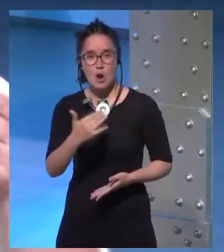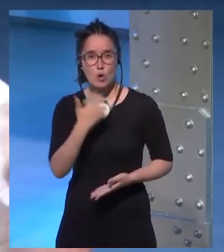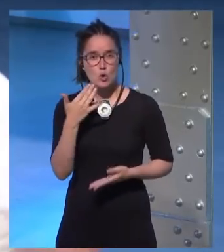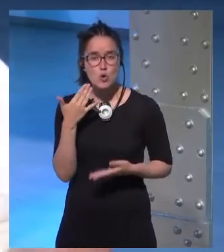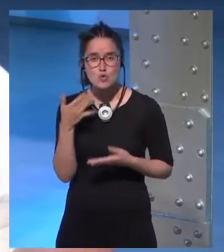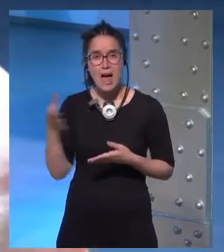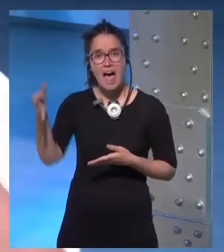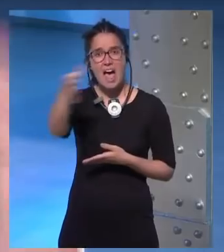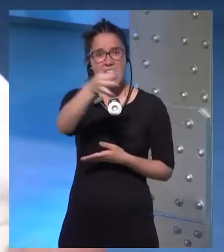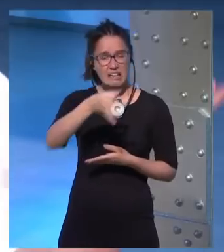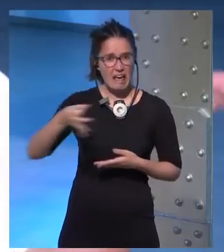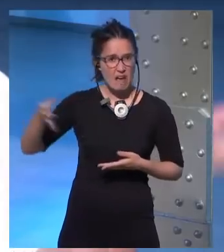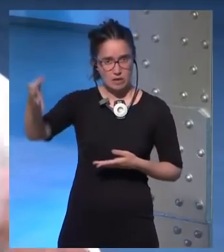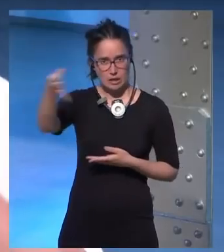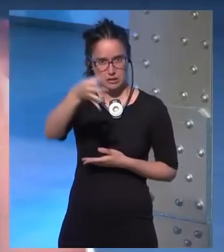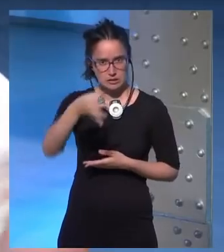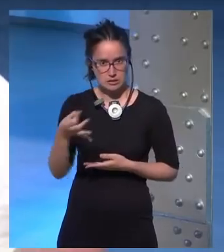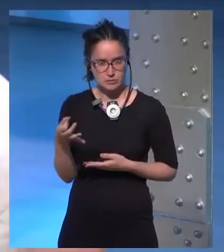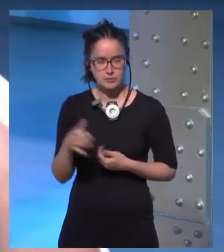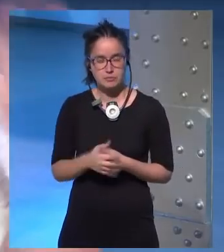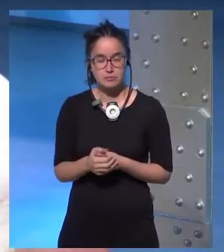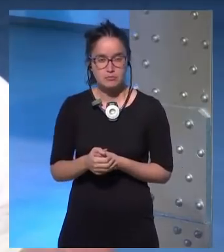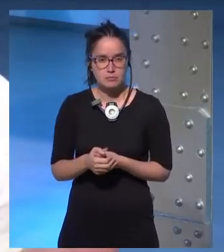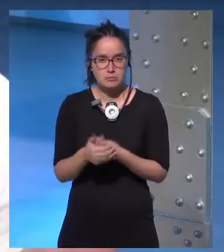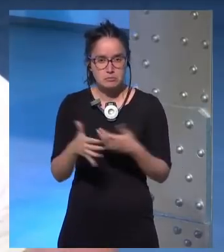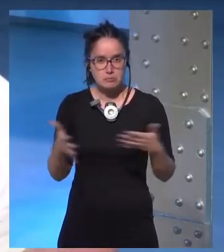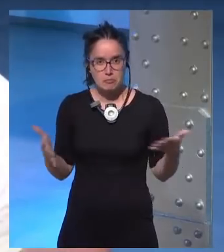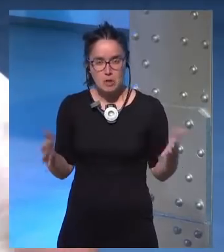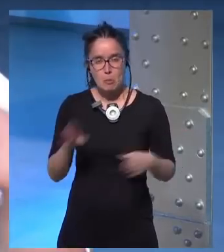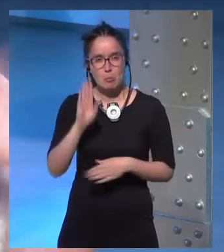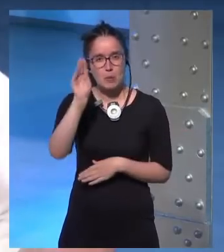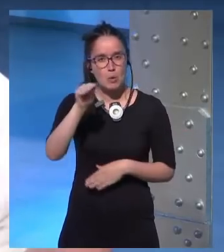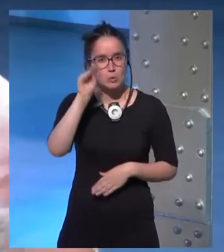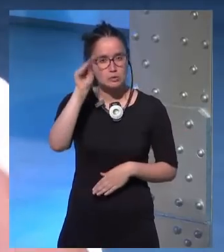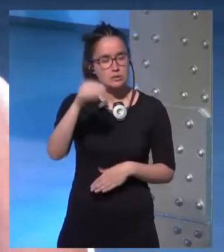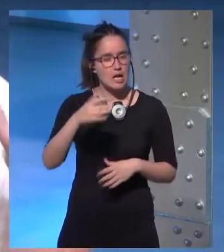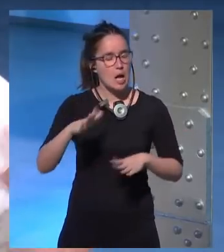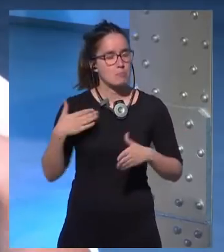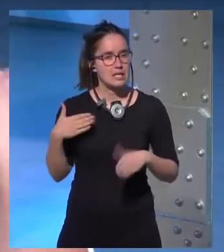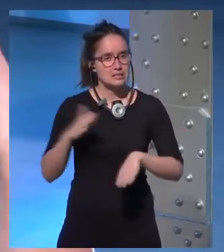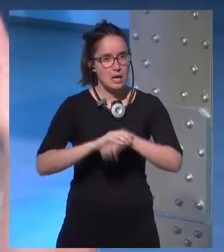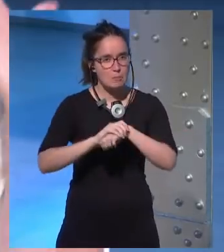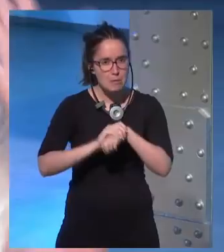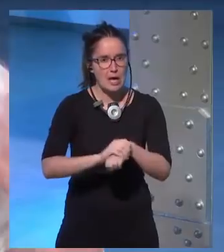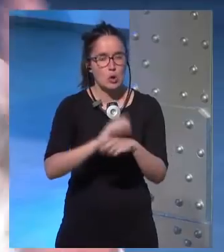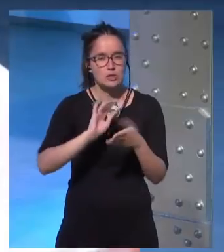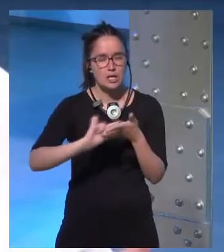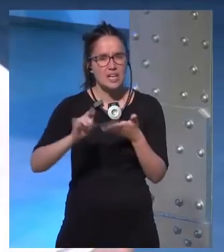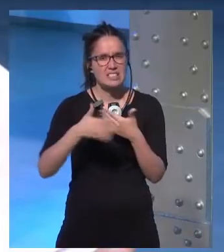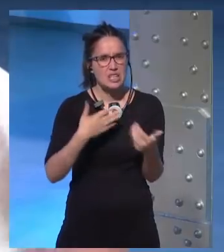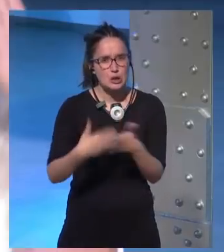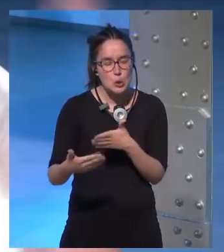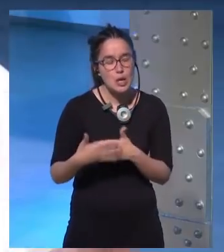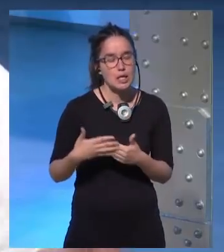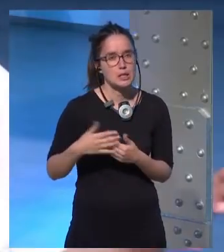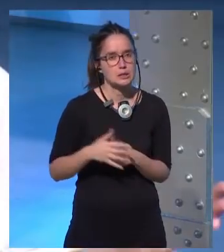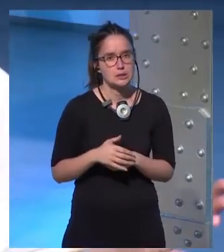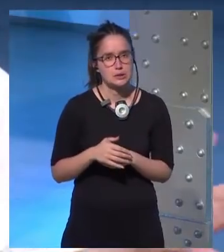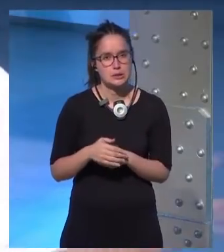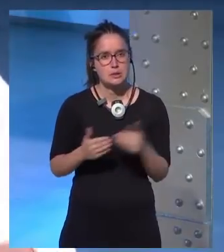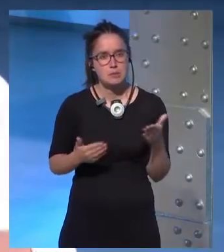no one else, I asked all my genre, my friends who write science fiction fantasy and all my fans, like, name a book that